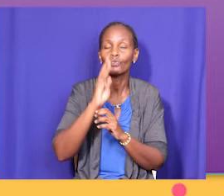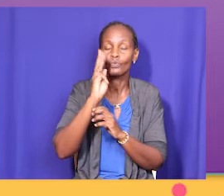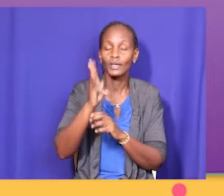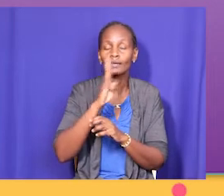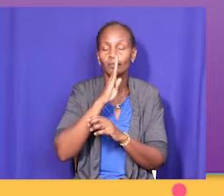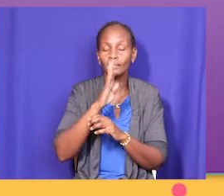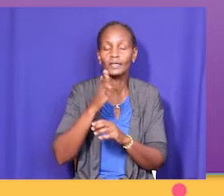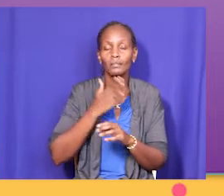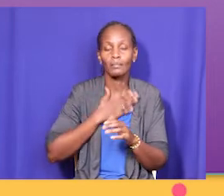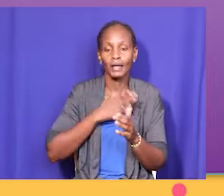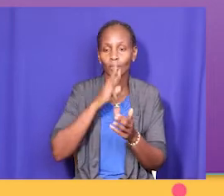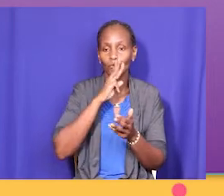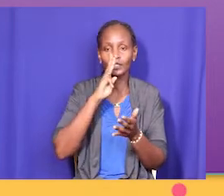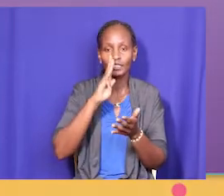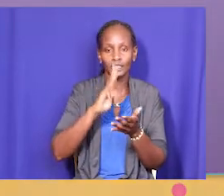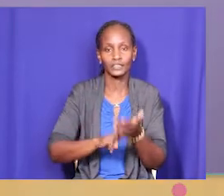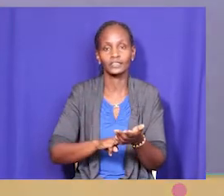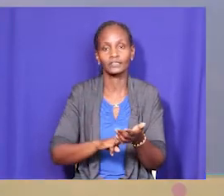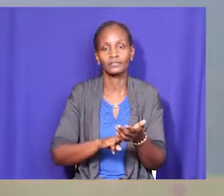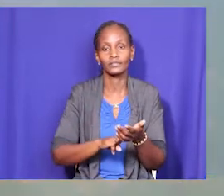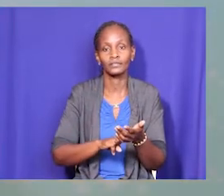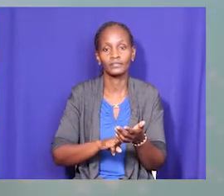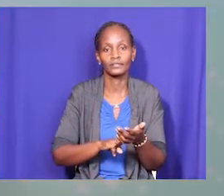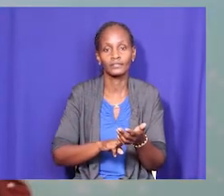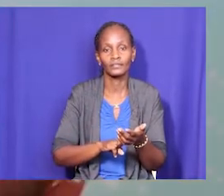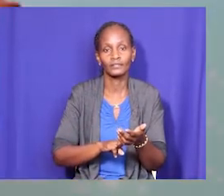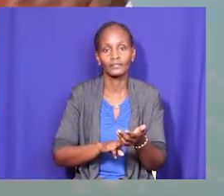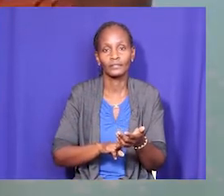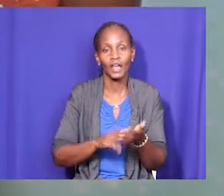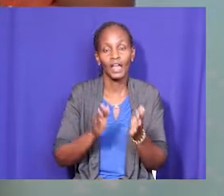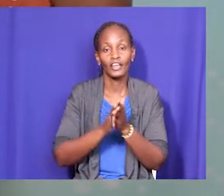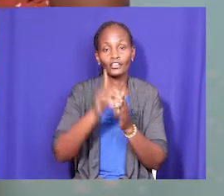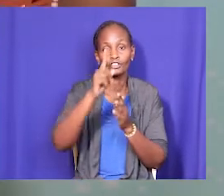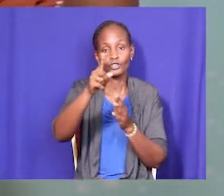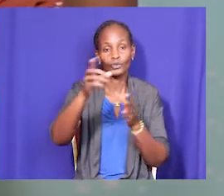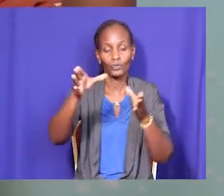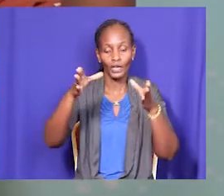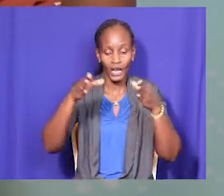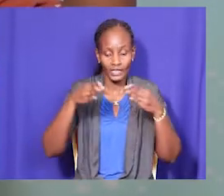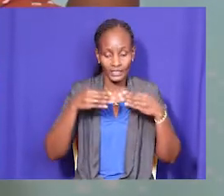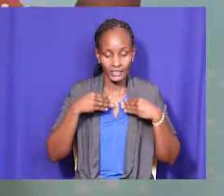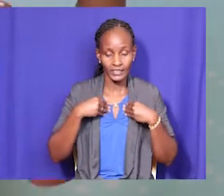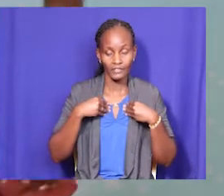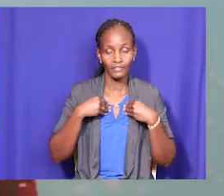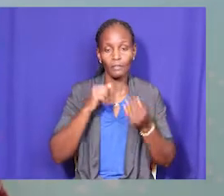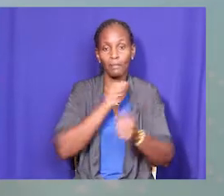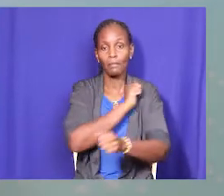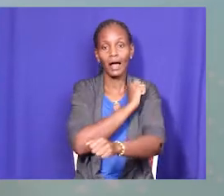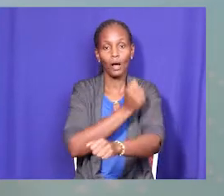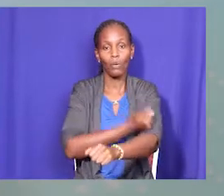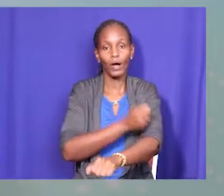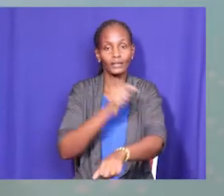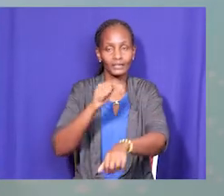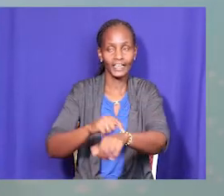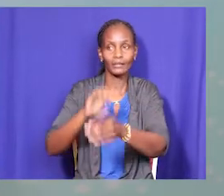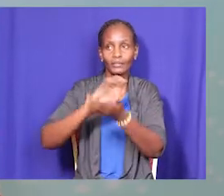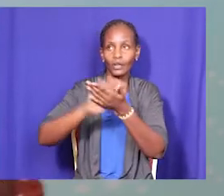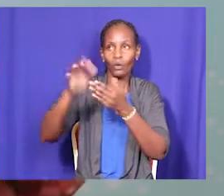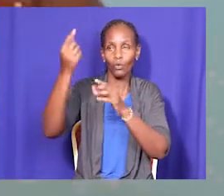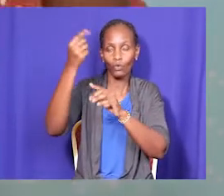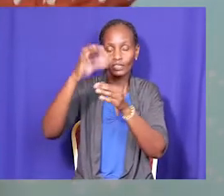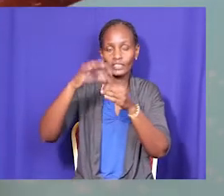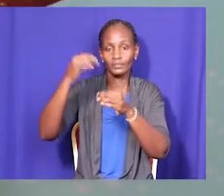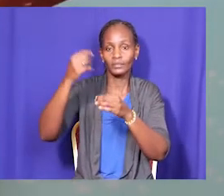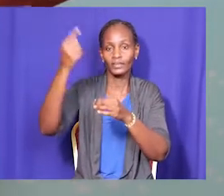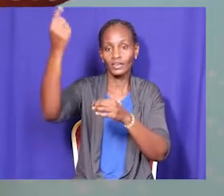my witnesses. And you will receive power when the Holy Spirit